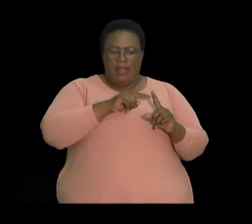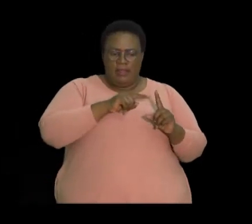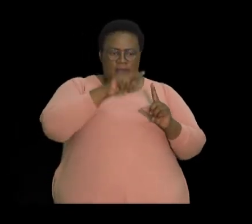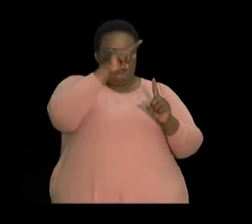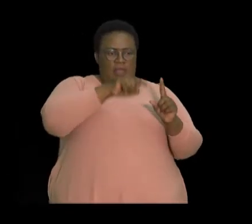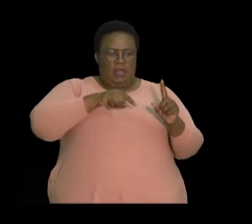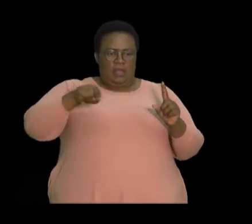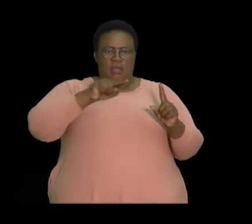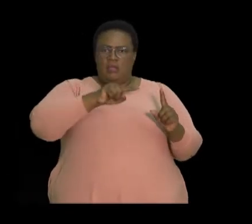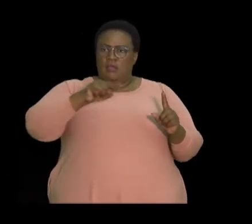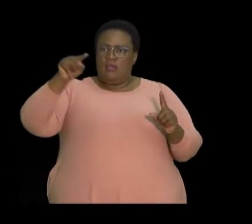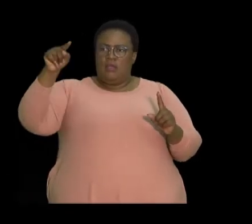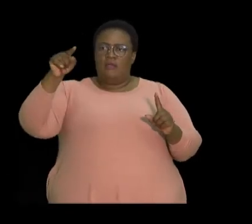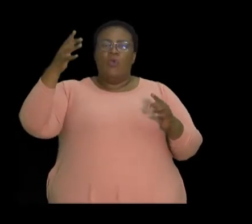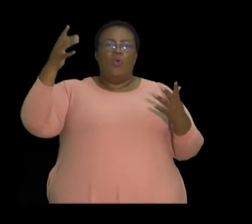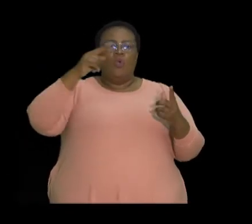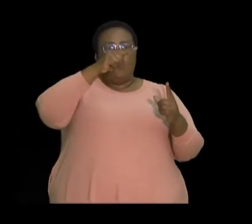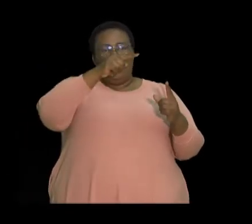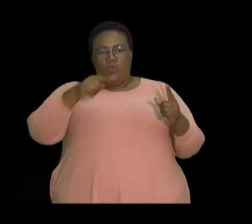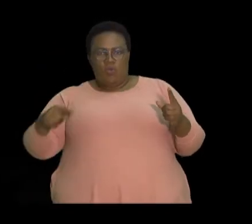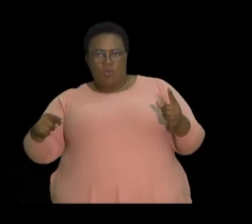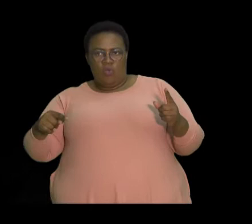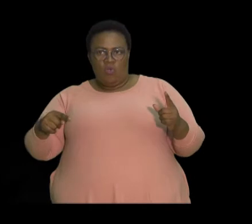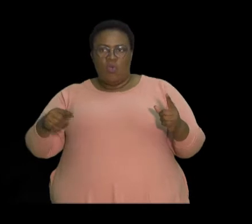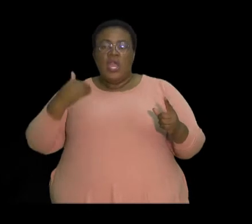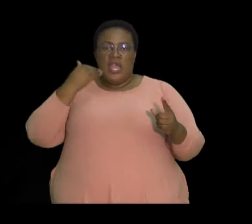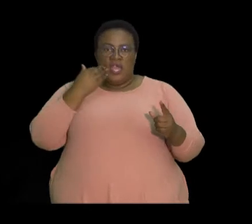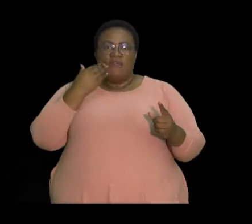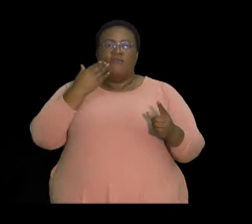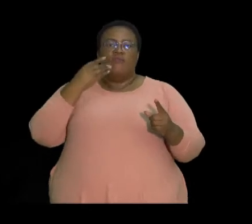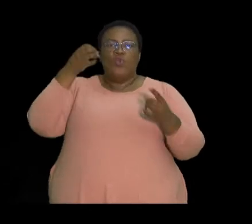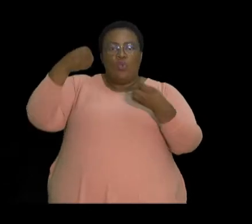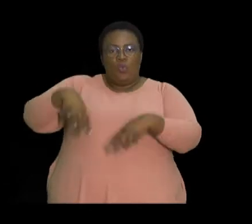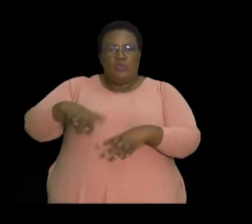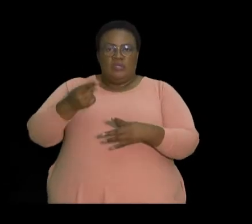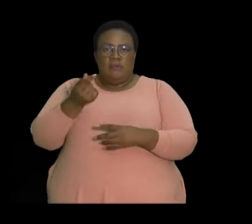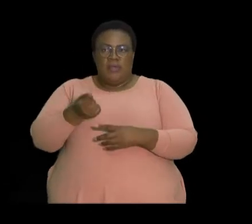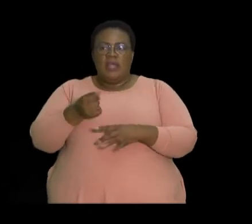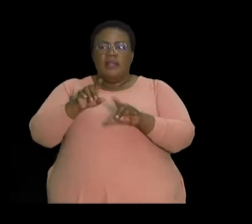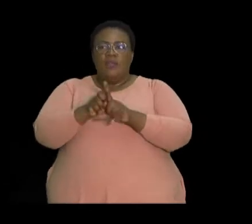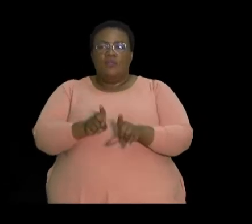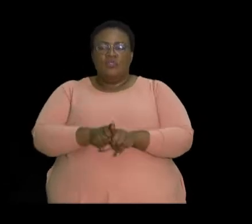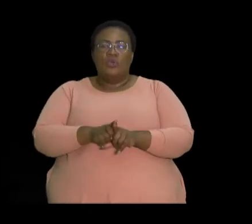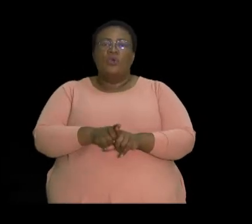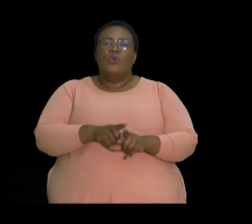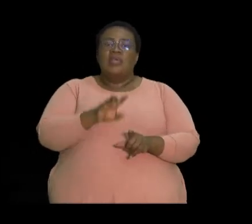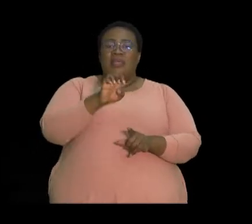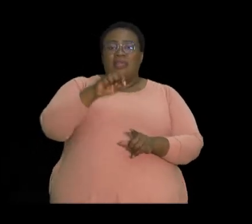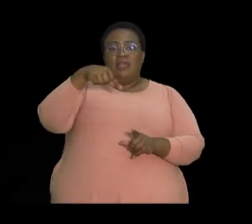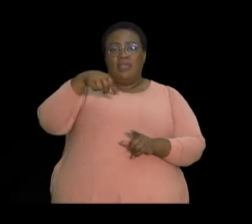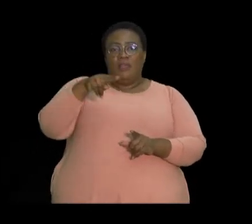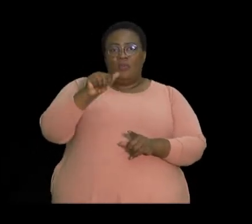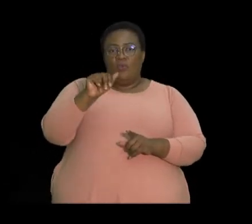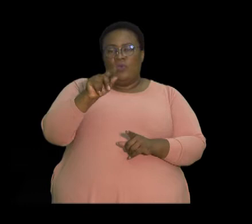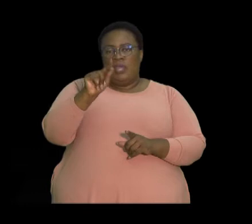graph or a straight down graph if maybe you are making a loss. And then even with the equation, since it's a linear graph,